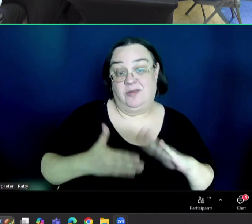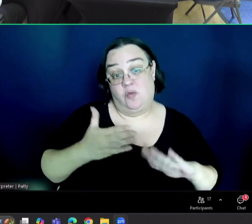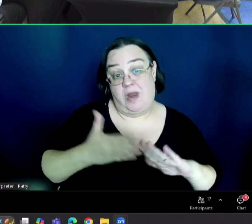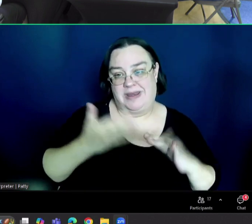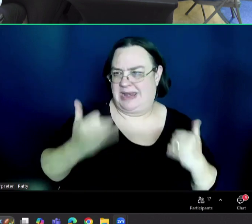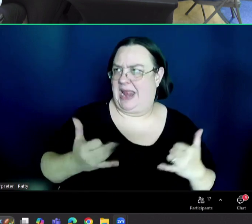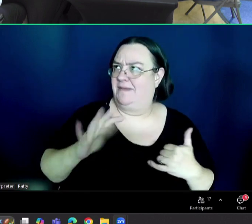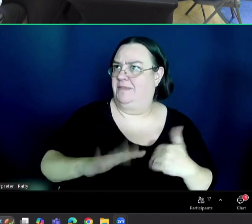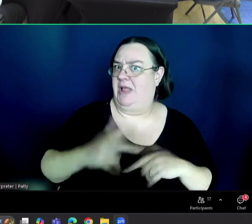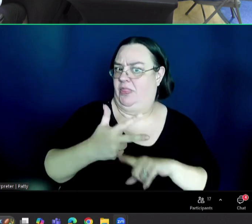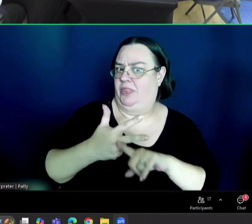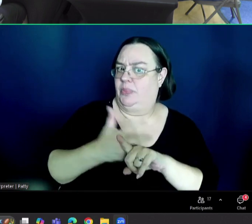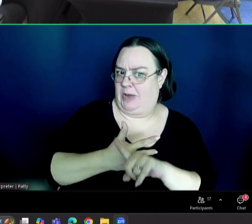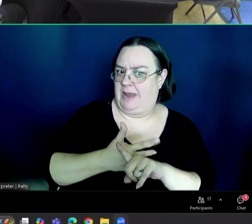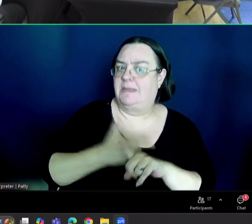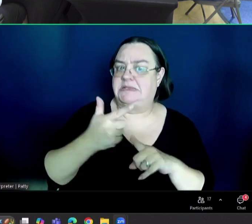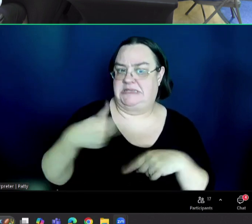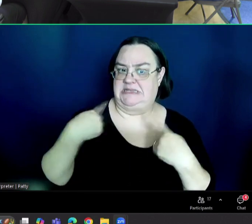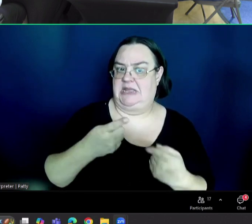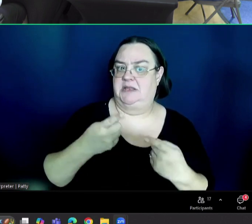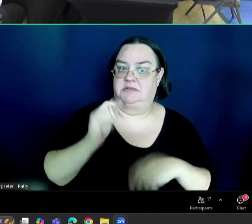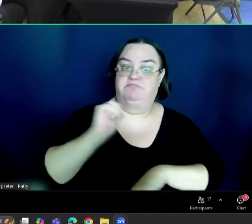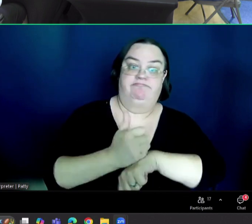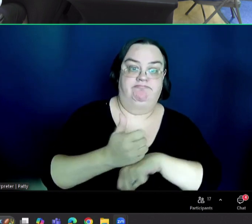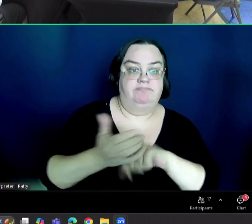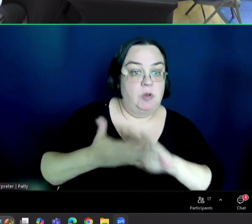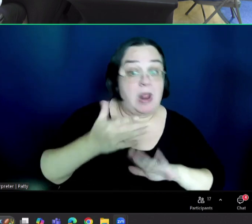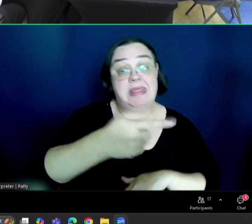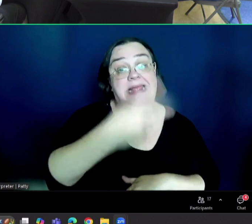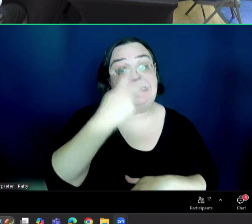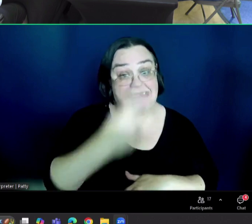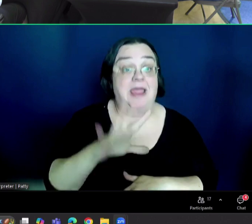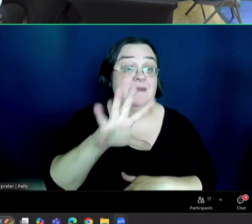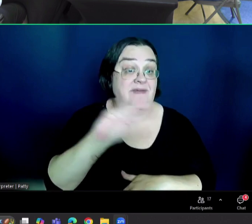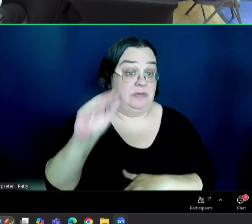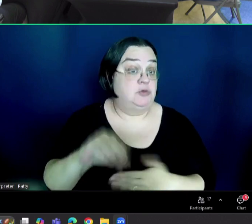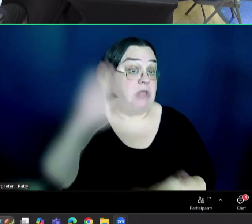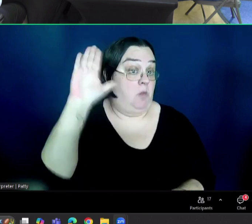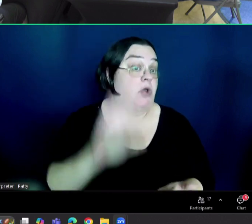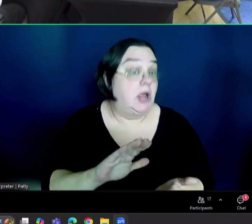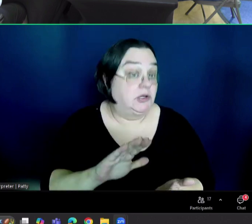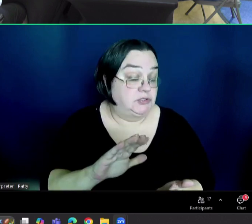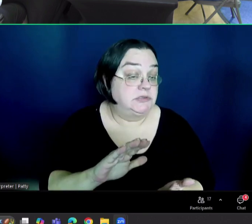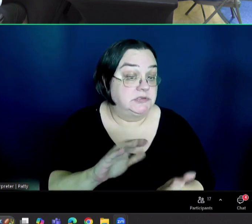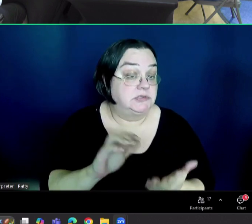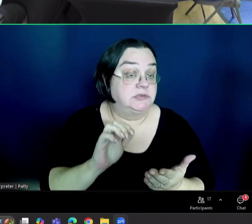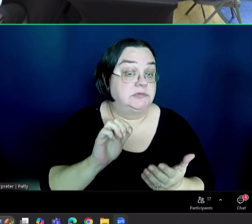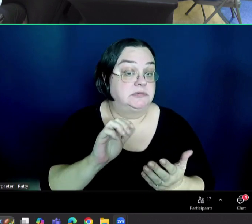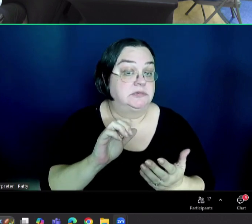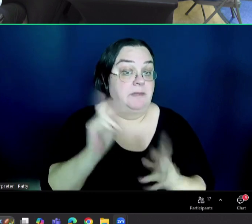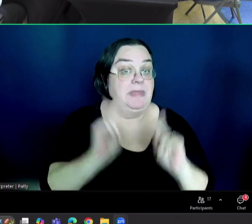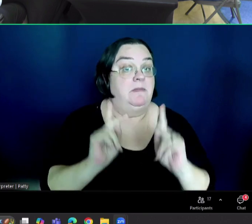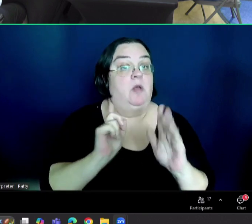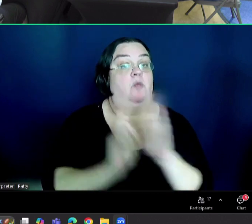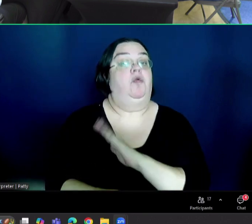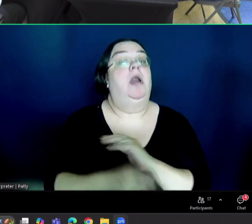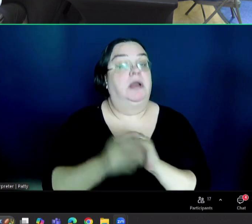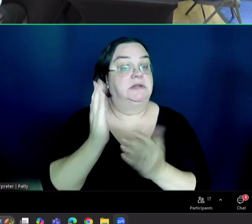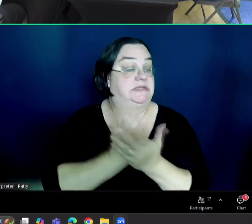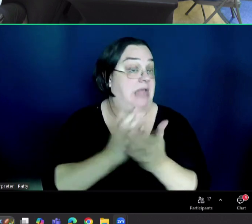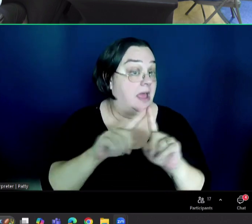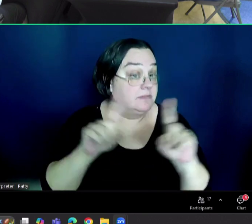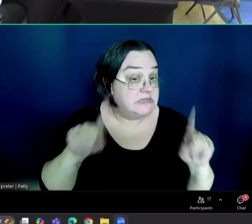3 months they've been up and running, they're seeing a 50% reduction in stop sign violations. So the early data